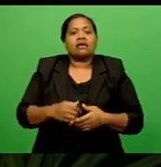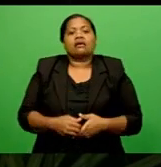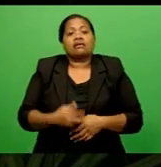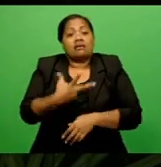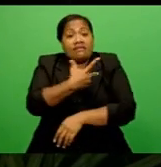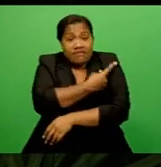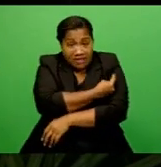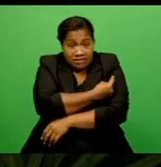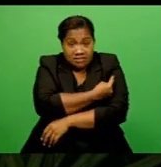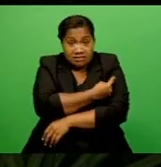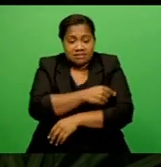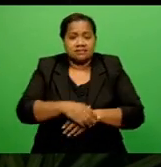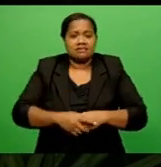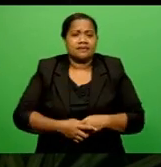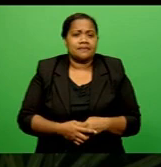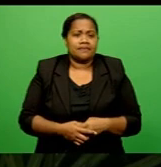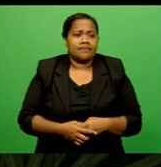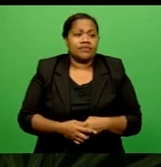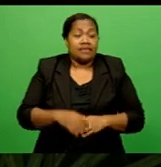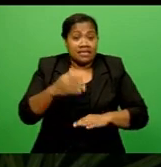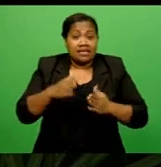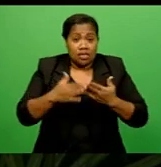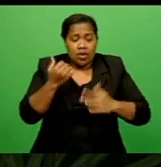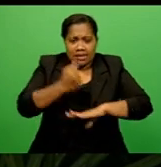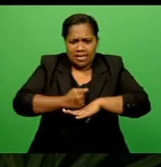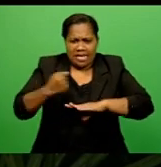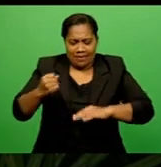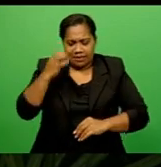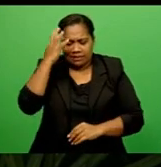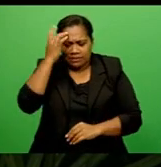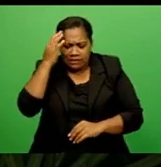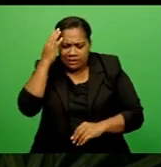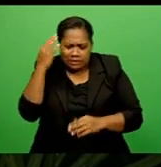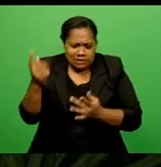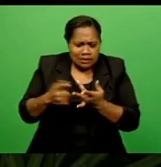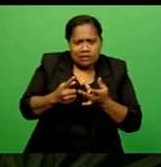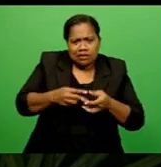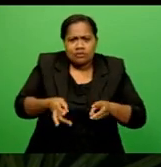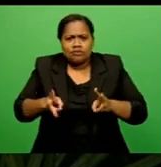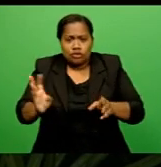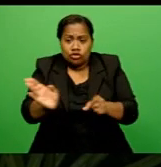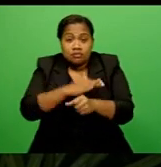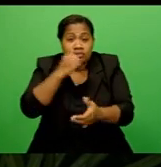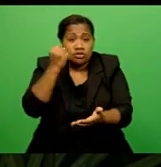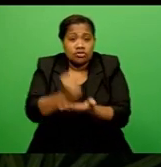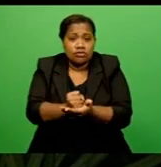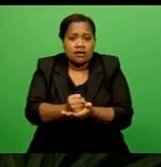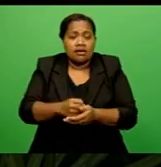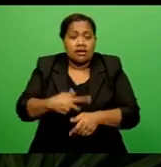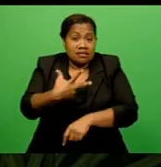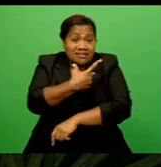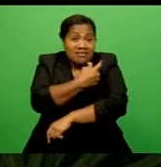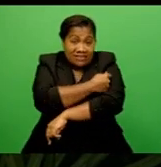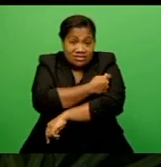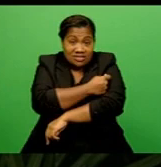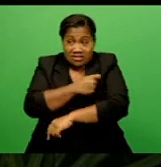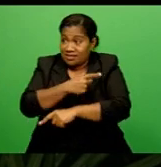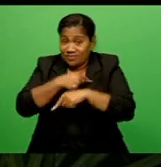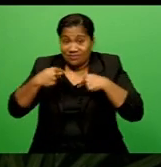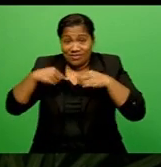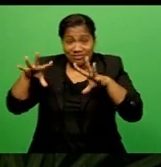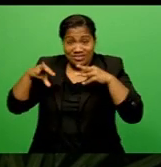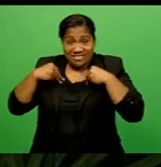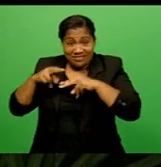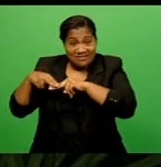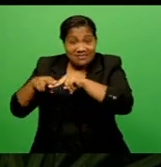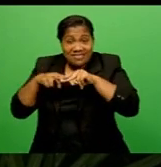and the international borders, the government is considering all precautionary measures to ensure that the vaccine that comes to Fiji